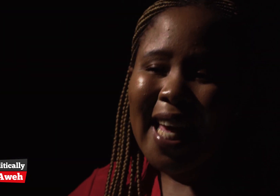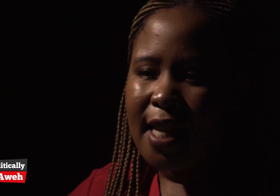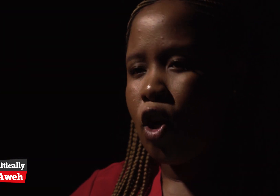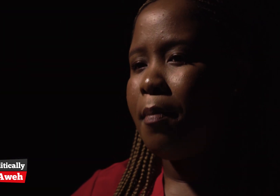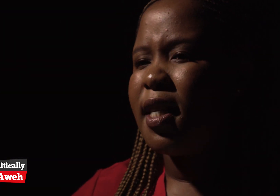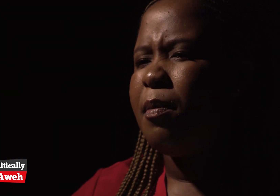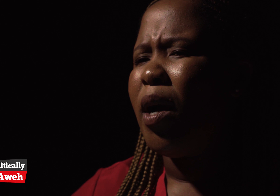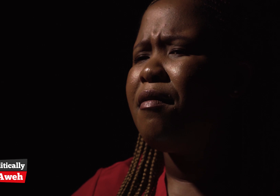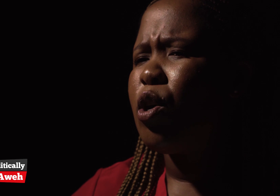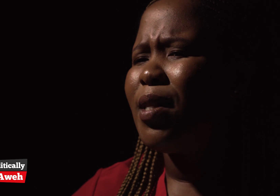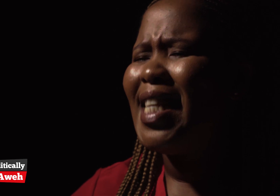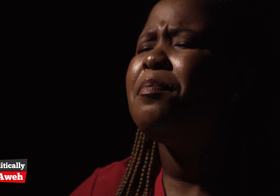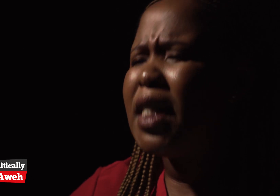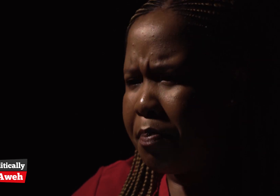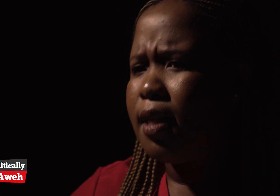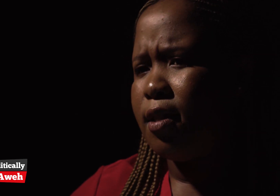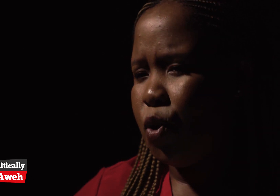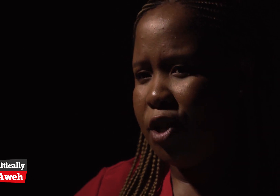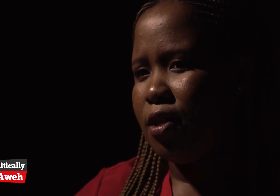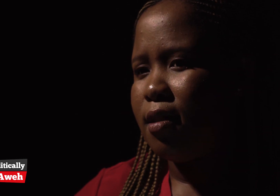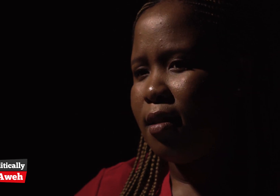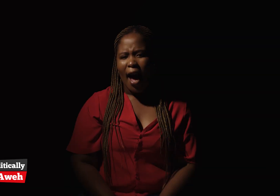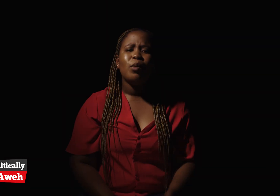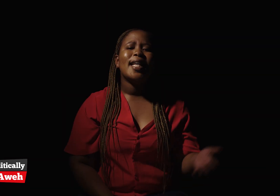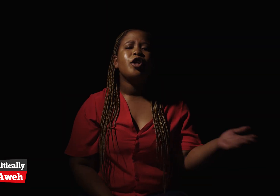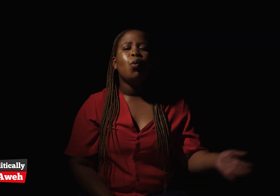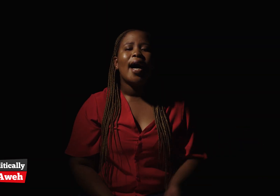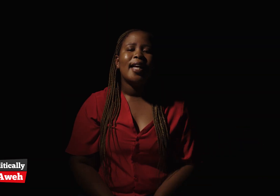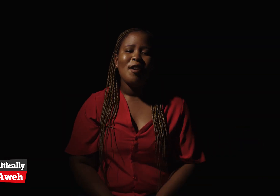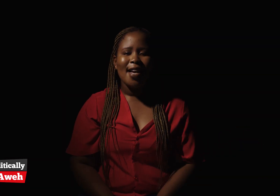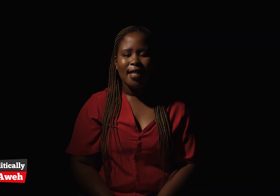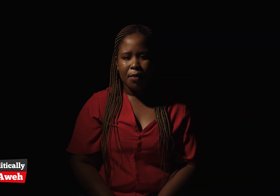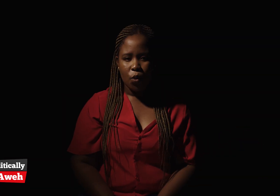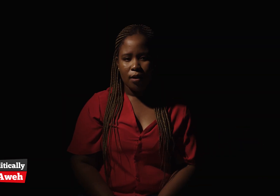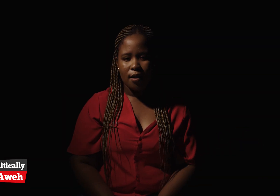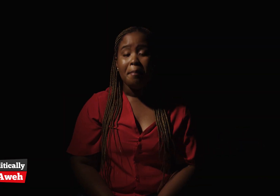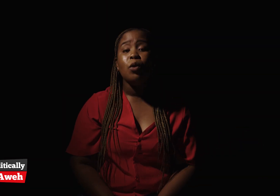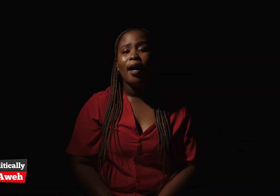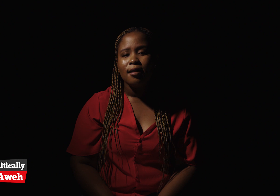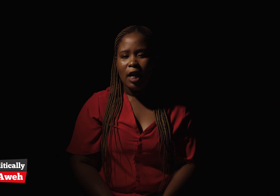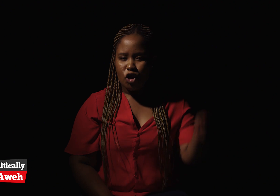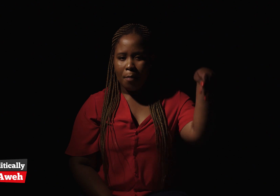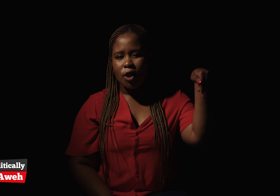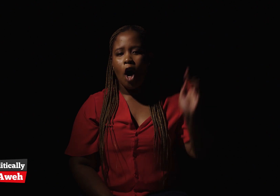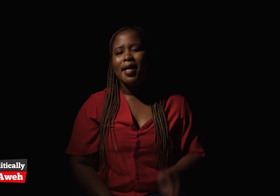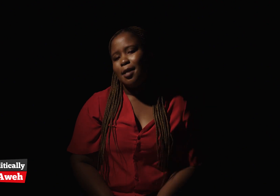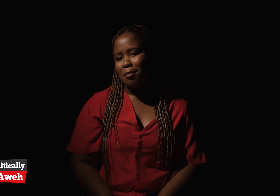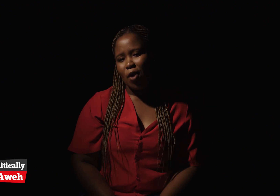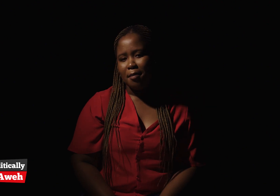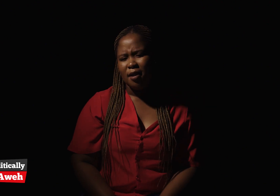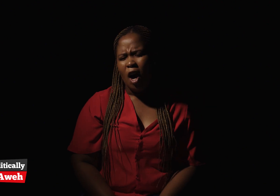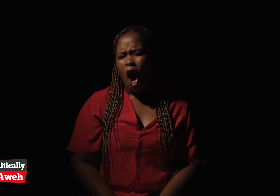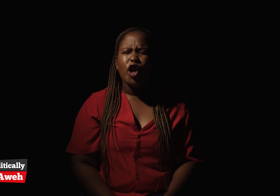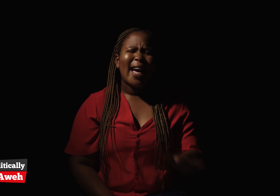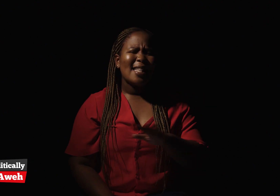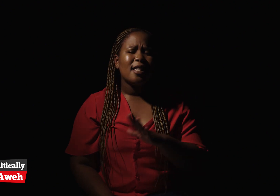We think Eskom is going to be one of those isipitipita situations. And we'll tell you why in our next episode. Meanwhile, drop us a comment and